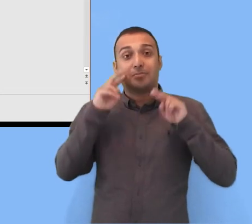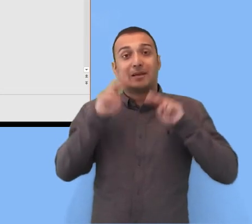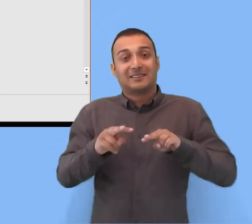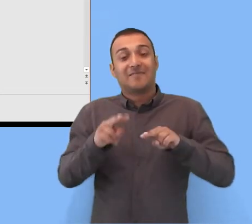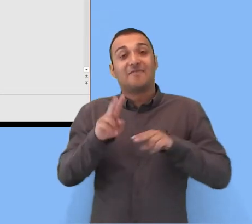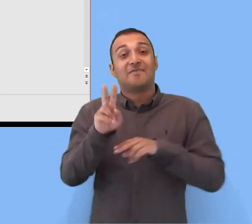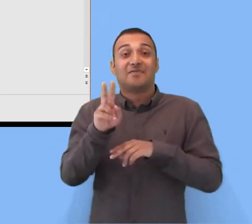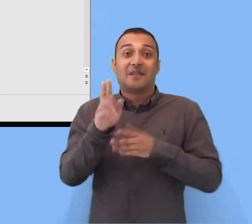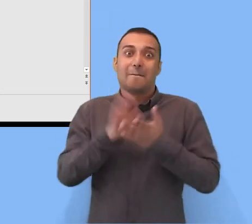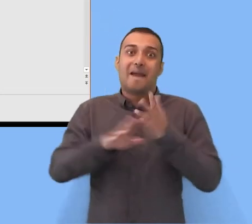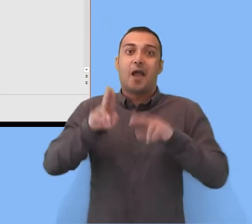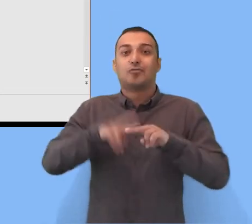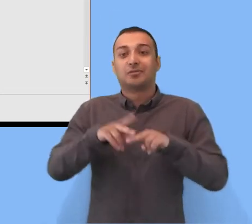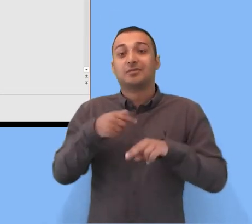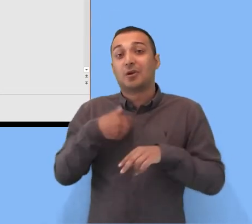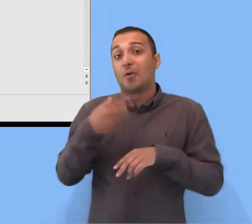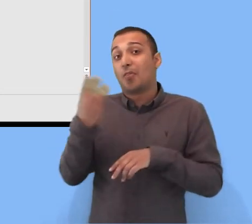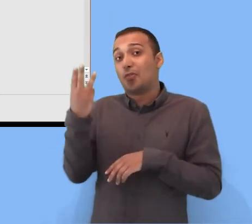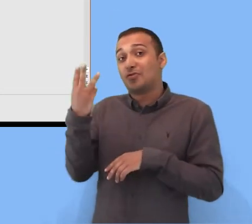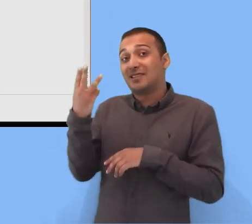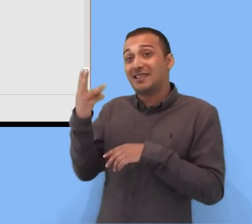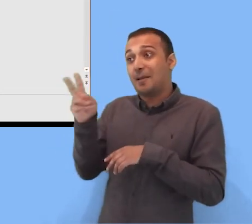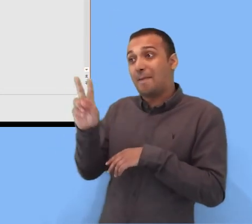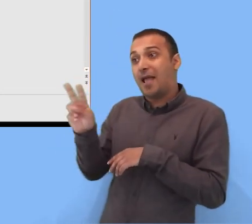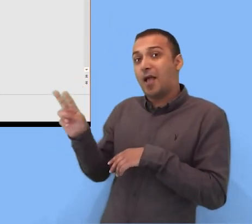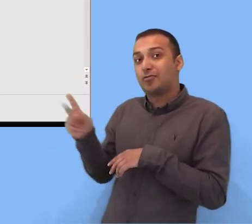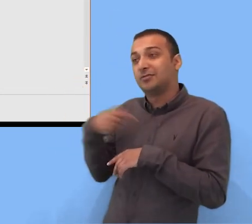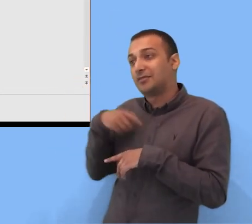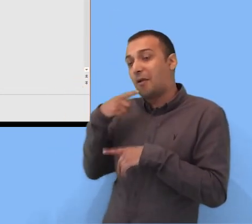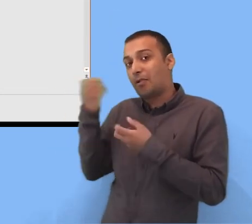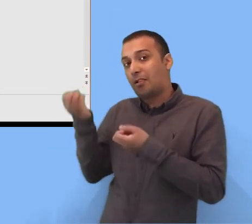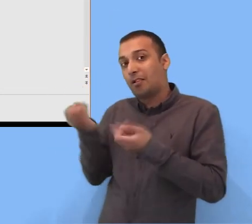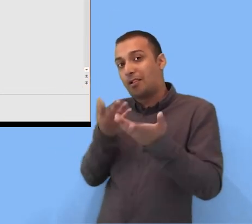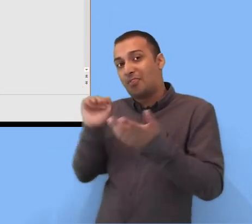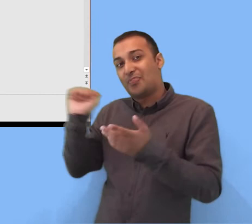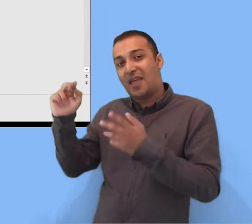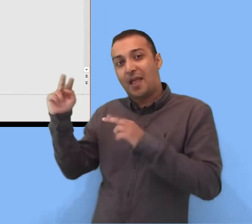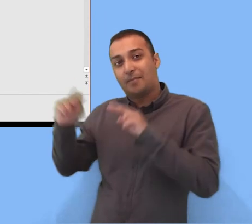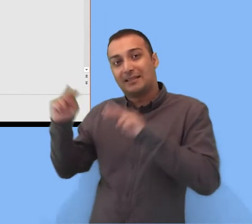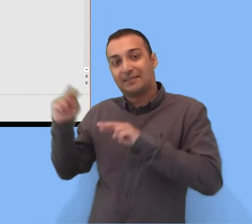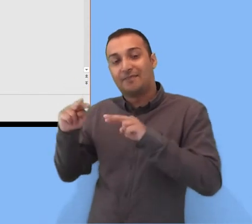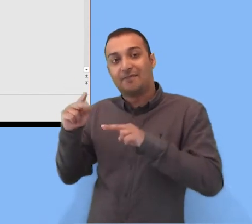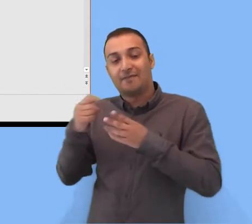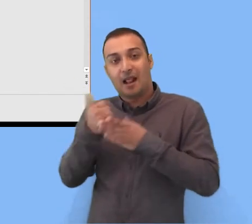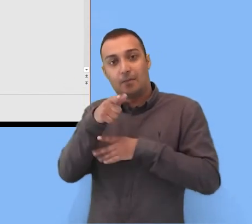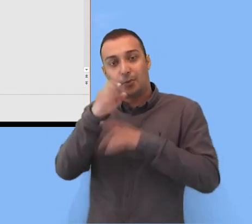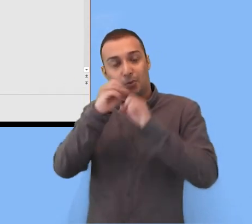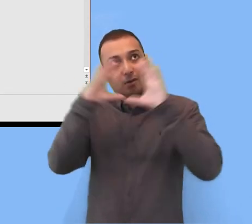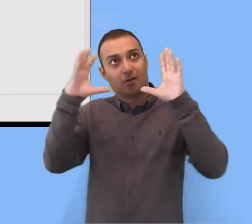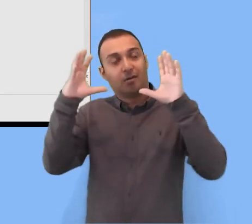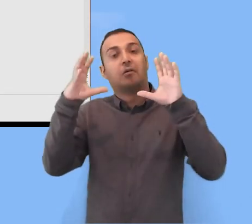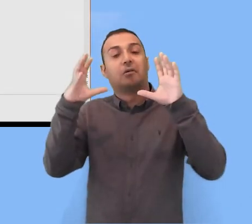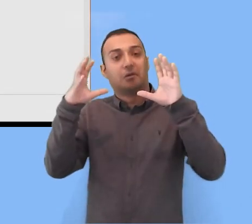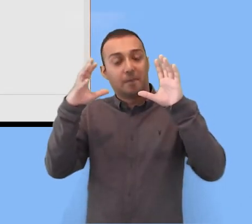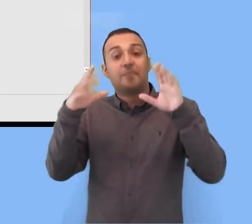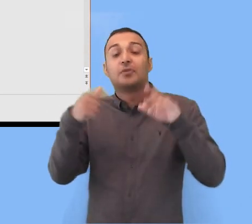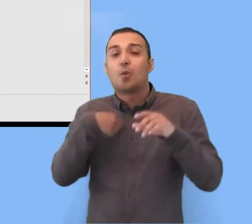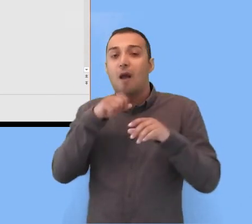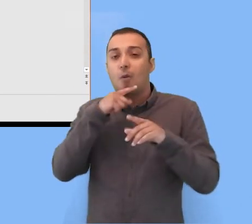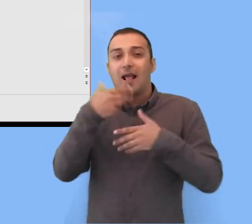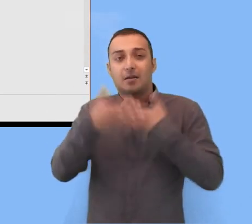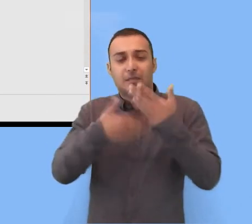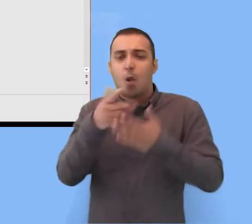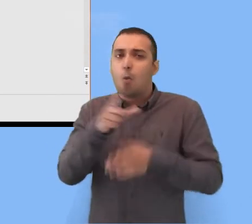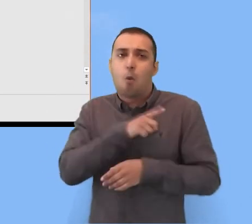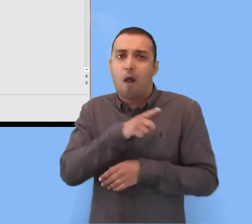their stories on. So today, really simple things that I'm going to contextualize a bit of why I talk about mothers' voices.